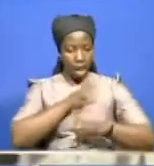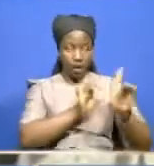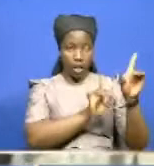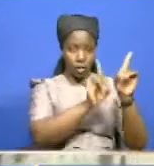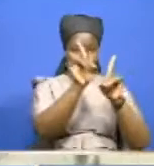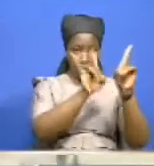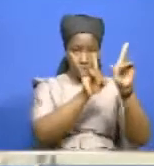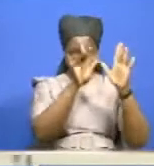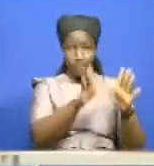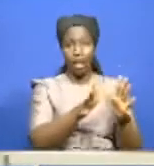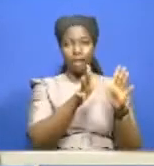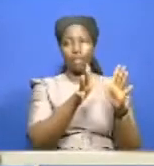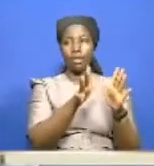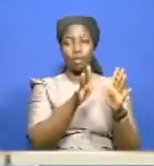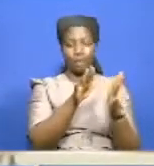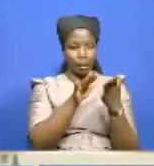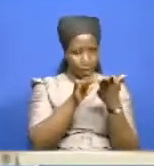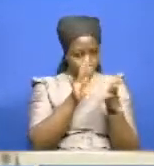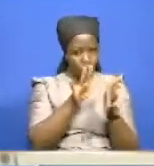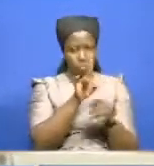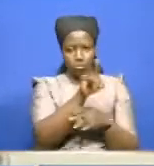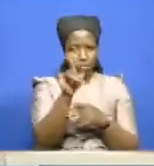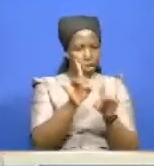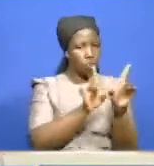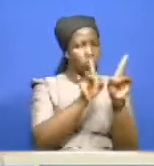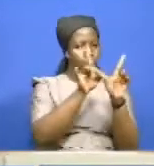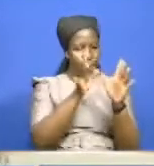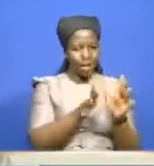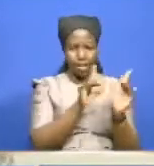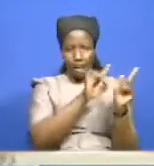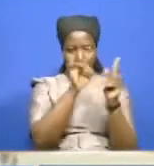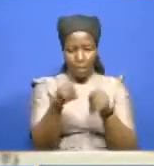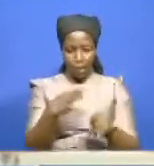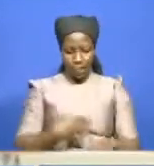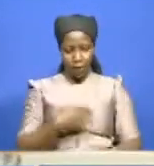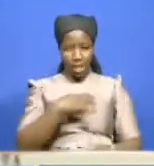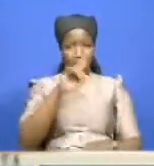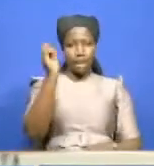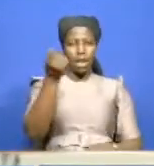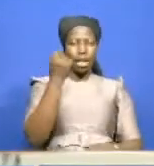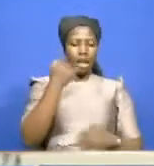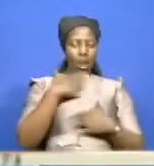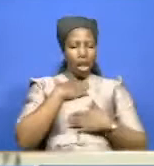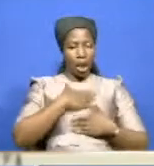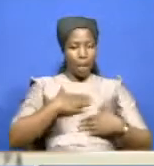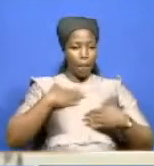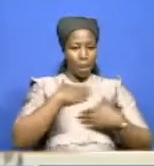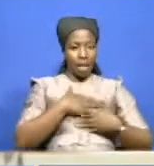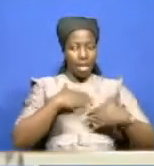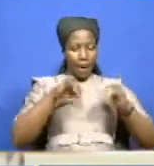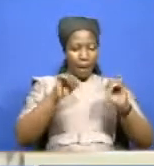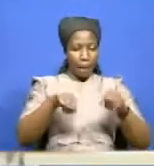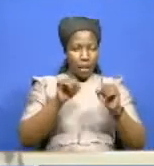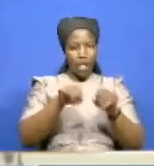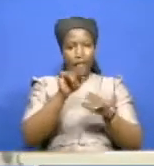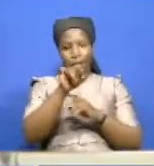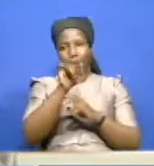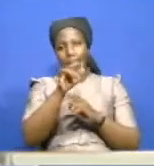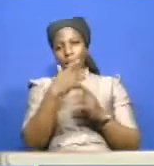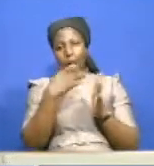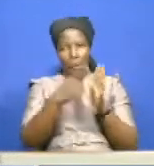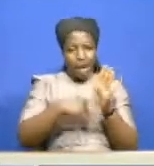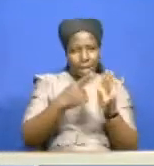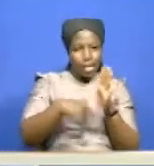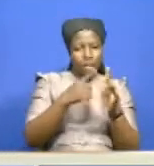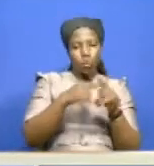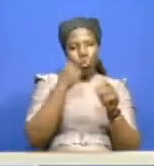foremost those tourists visiting Kenya, will appreciate the ability of these robots to fast-track